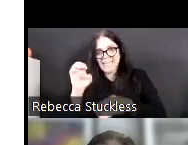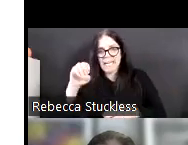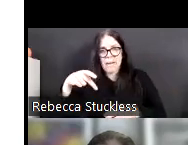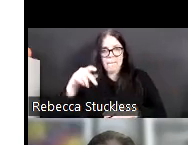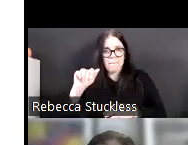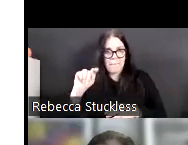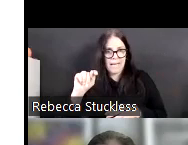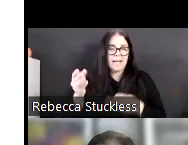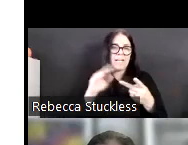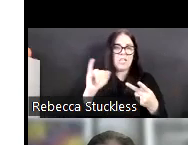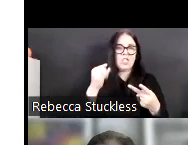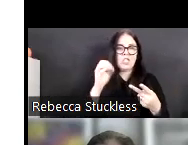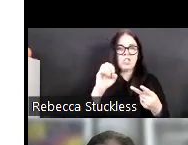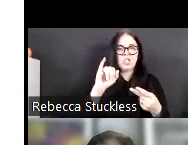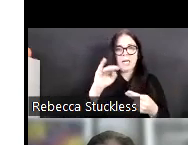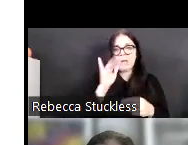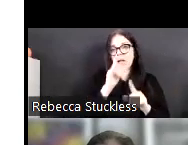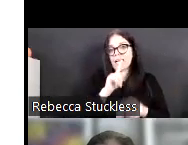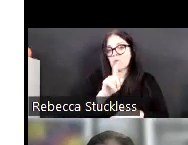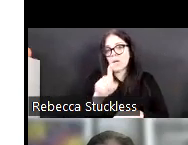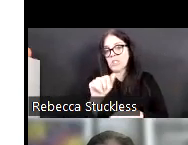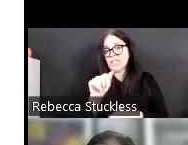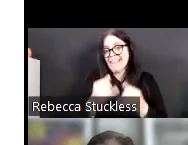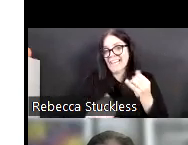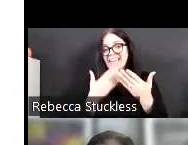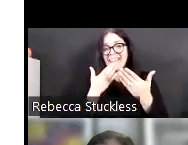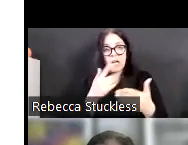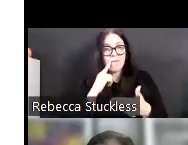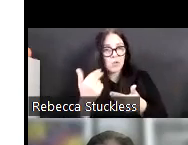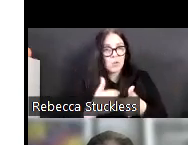and Jamie will answer questions at the end. Thanks so much for joining us, guys.